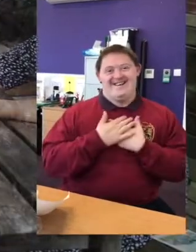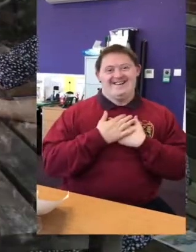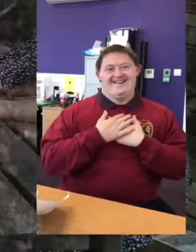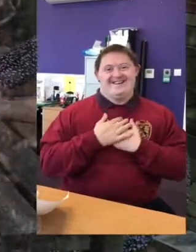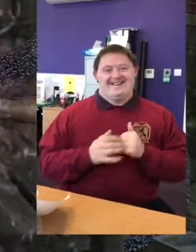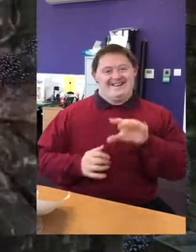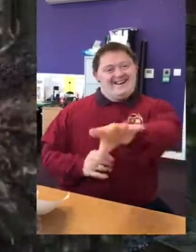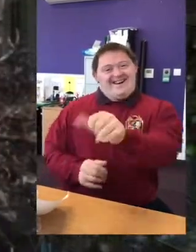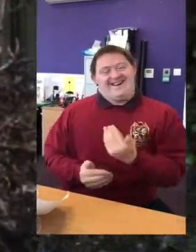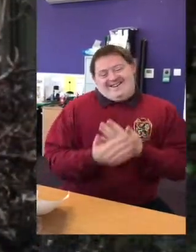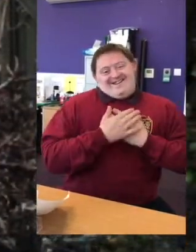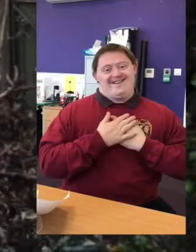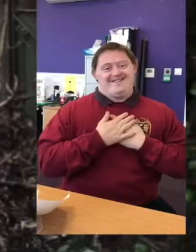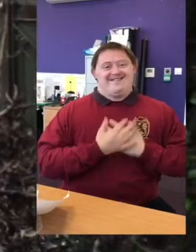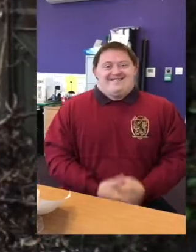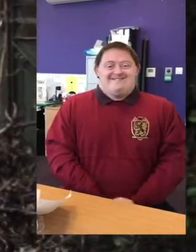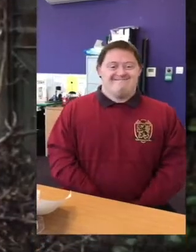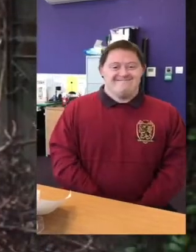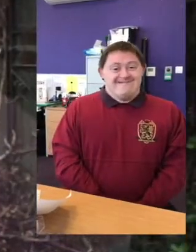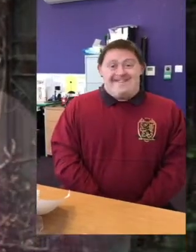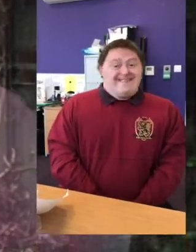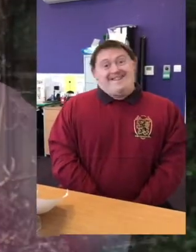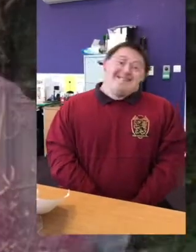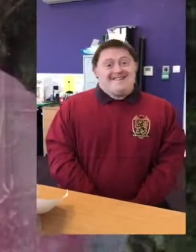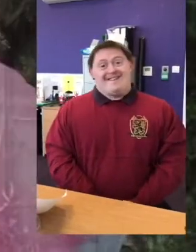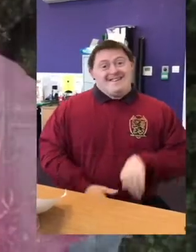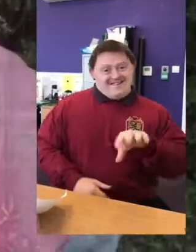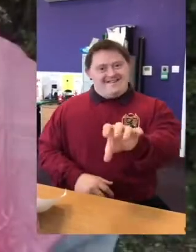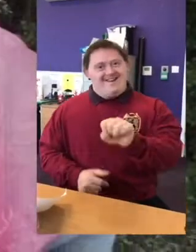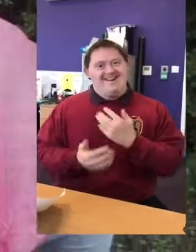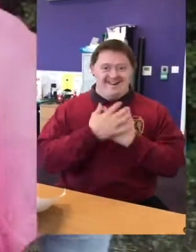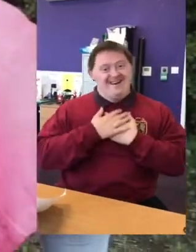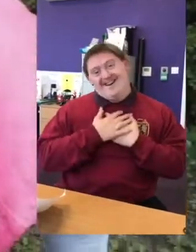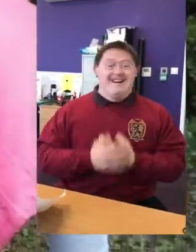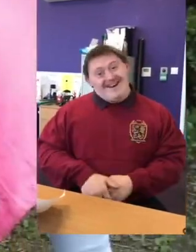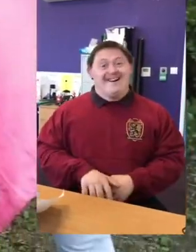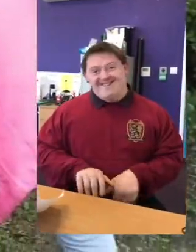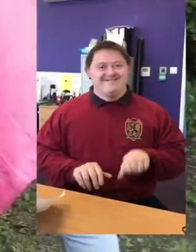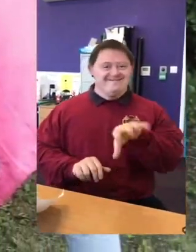a breath. Take a breath. Take a breath.